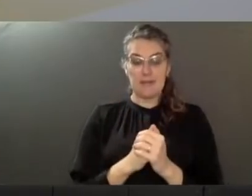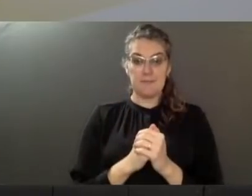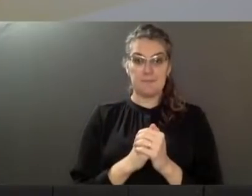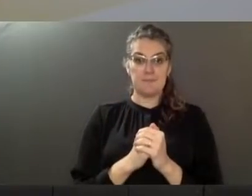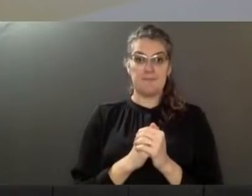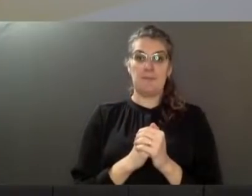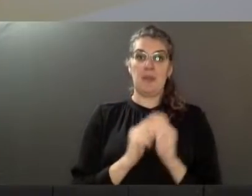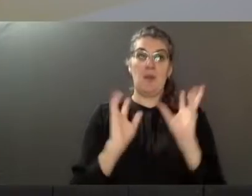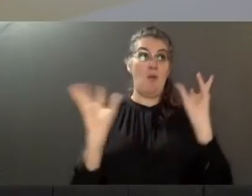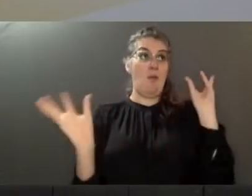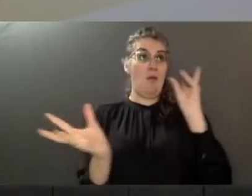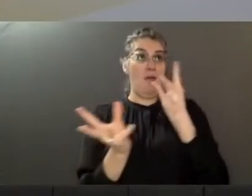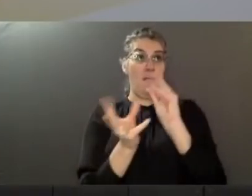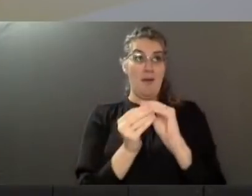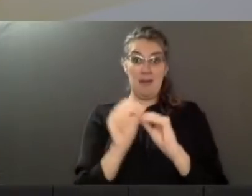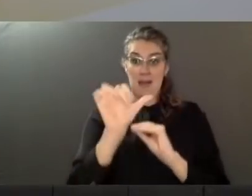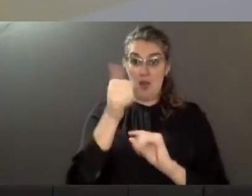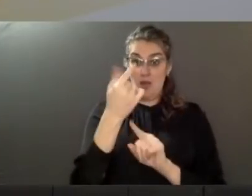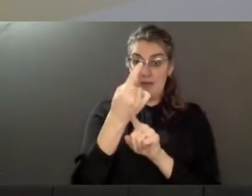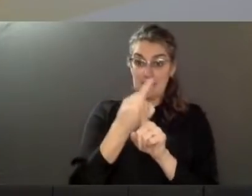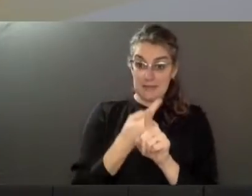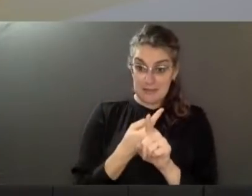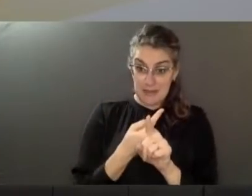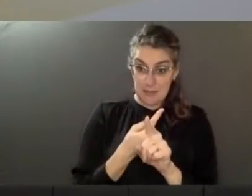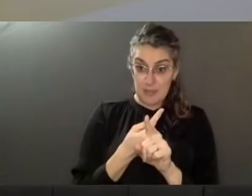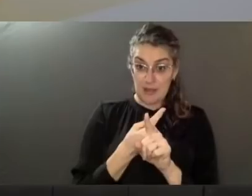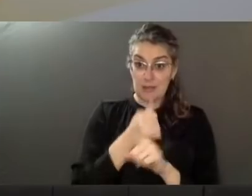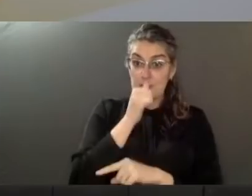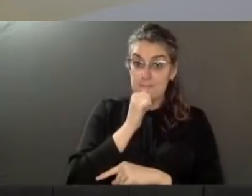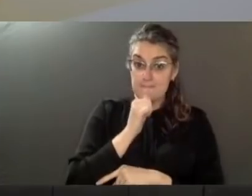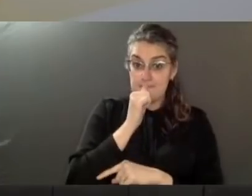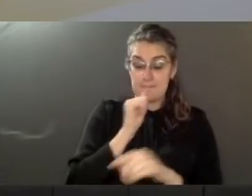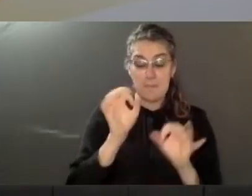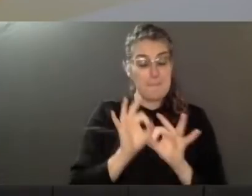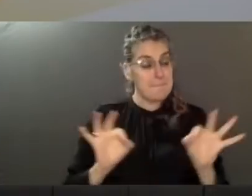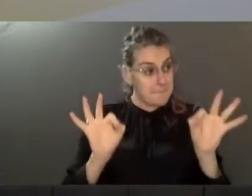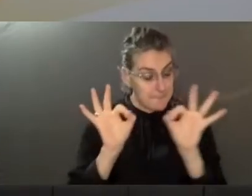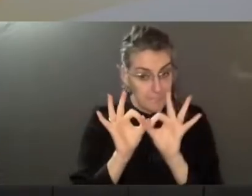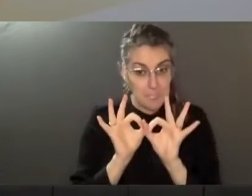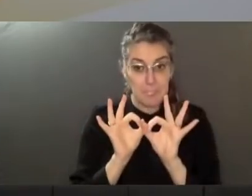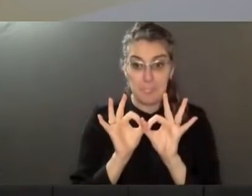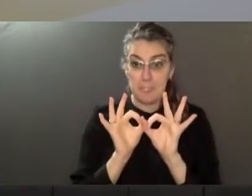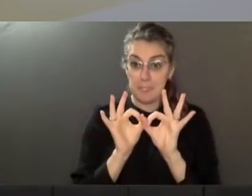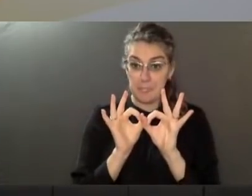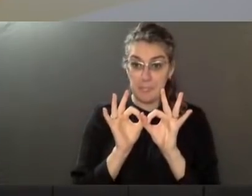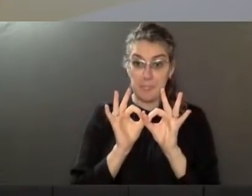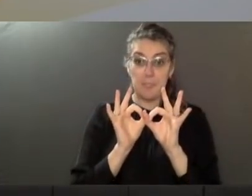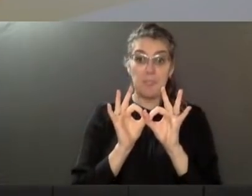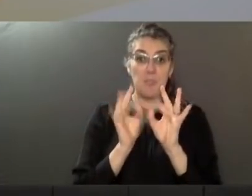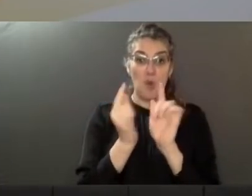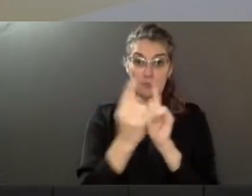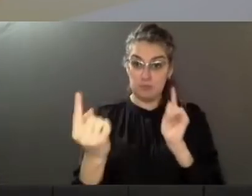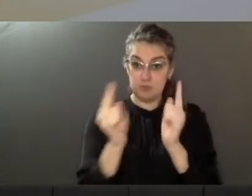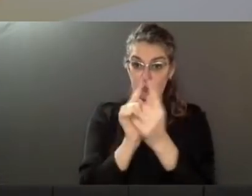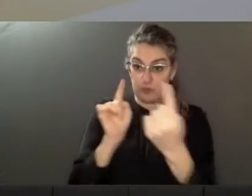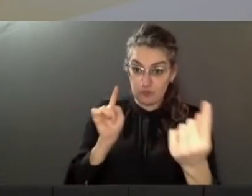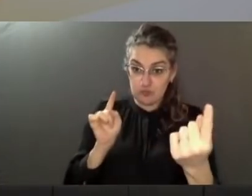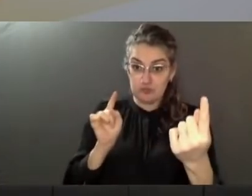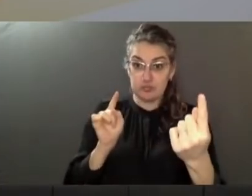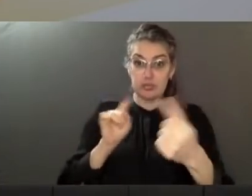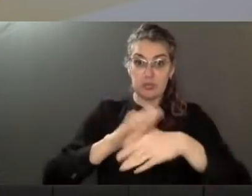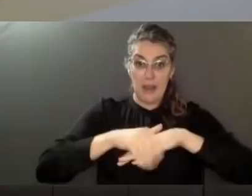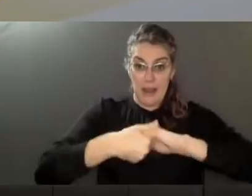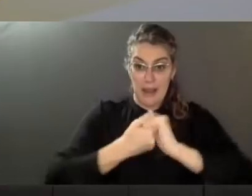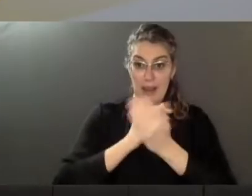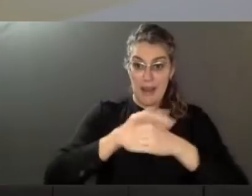Self-isolation is the bedrock of our ability to contain transmission of COVID-19, helping to prevent the spread of the virus. And I am aware that